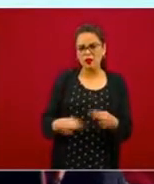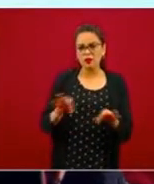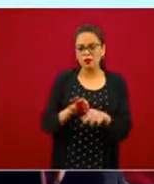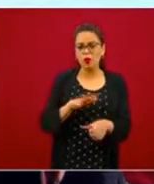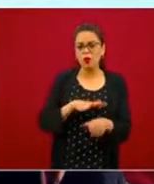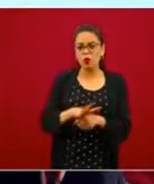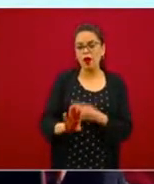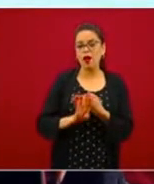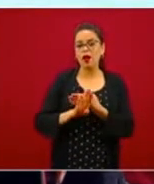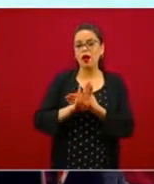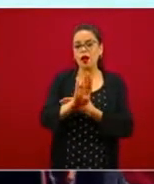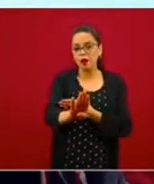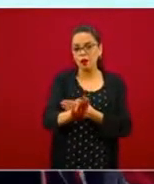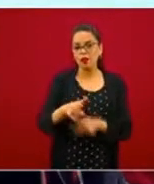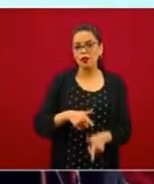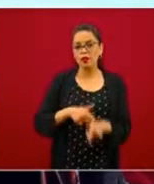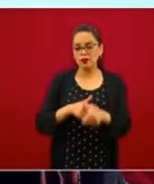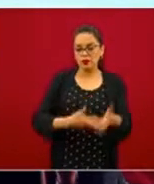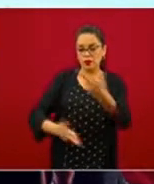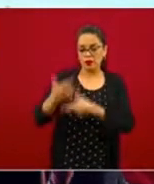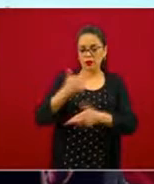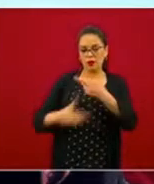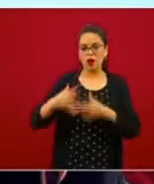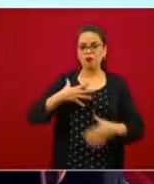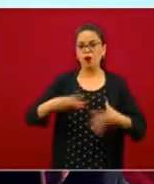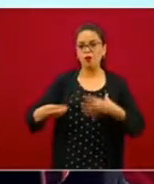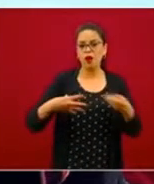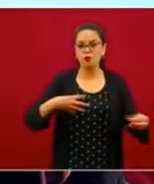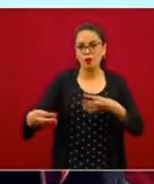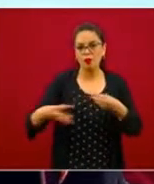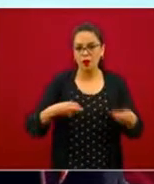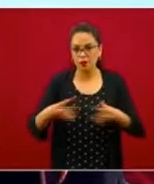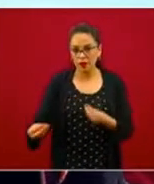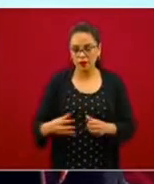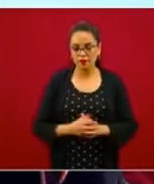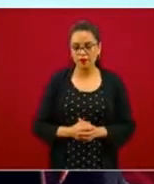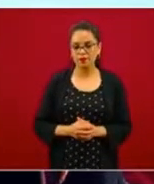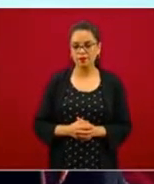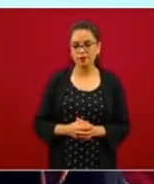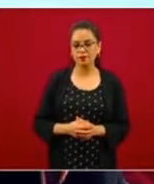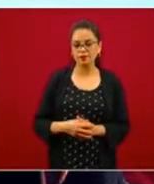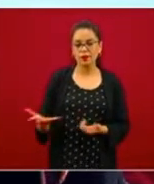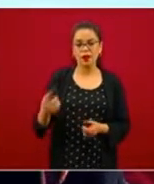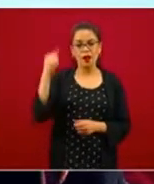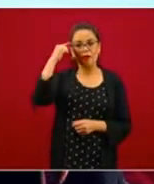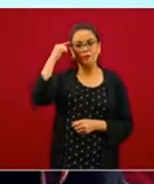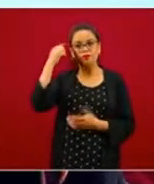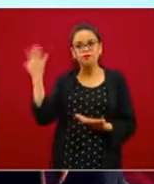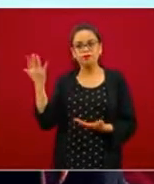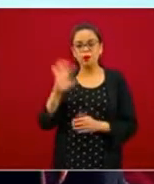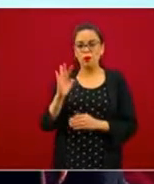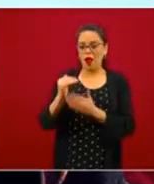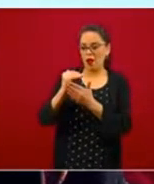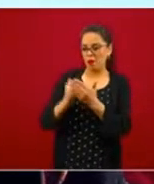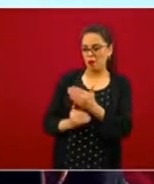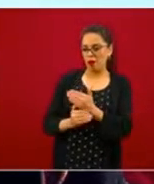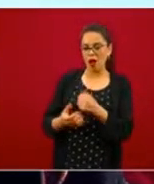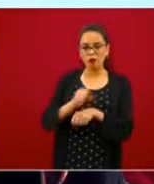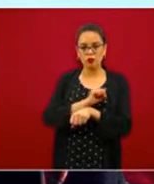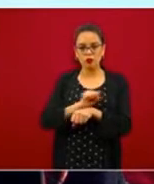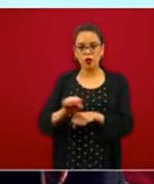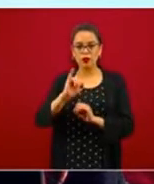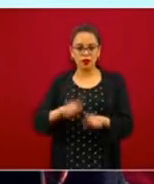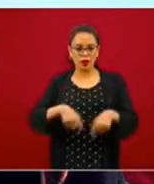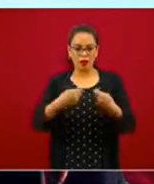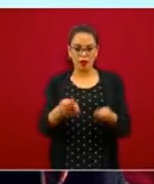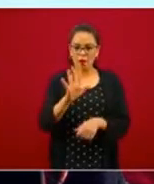can see all red. Well, because the traffic light criteria have been designed so that we can have